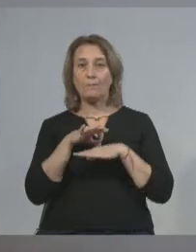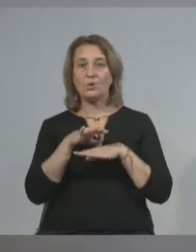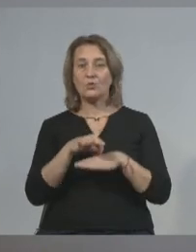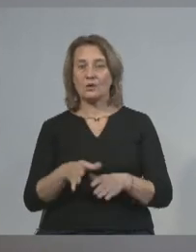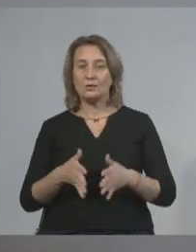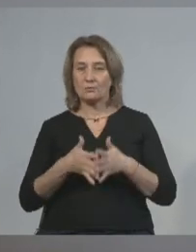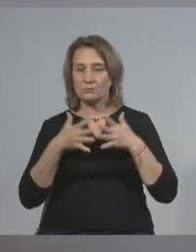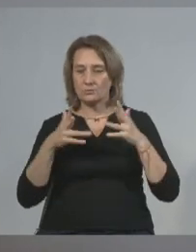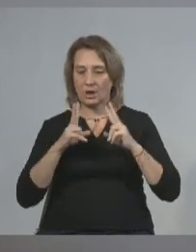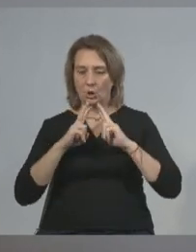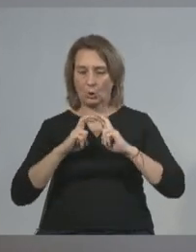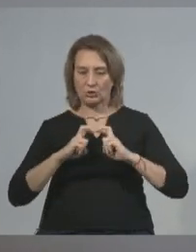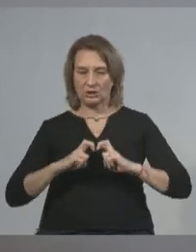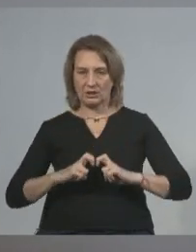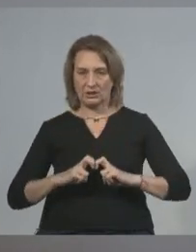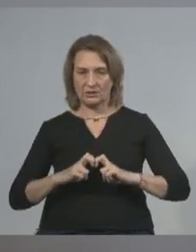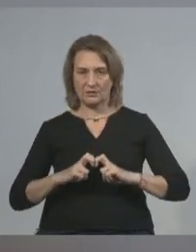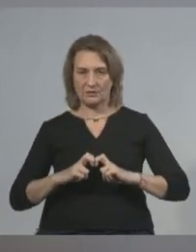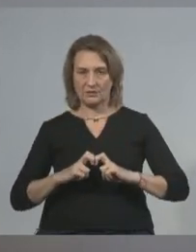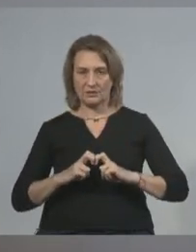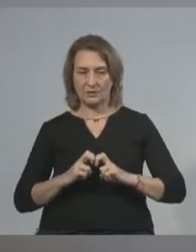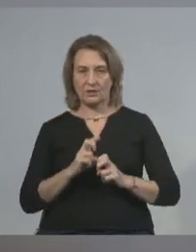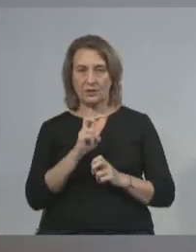here in boston health governor